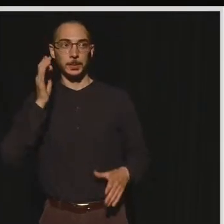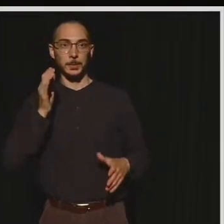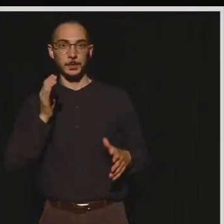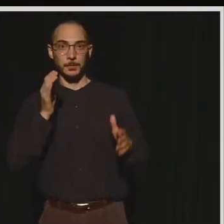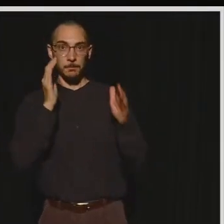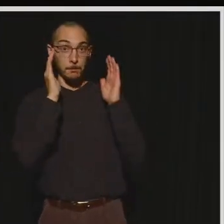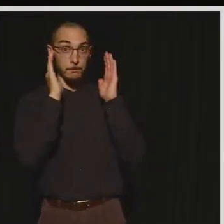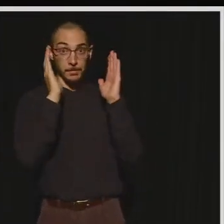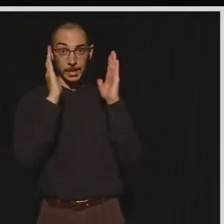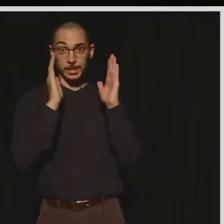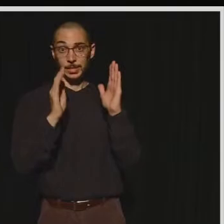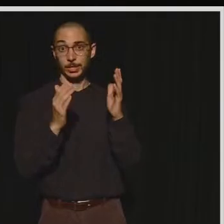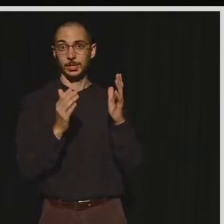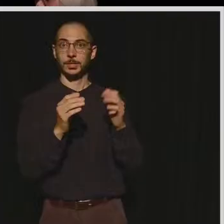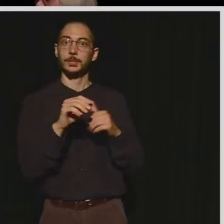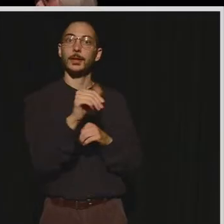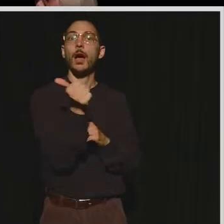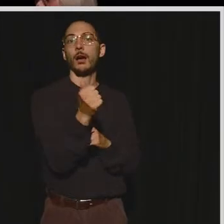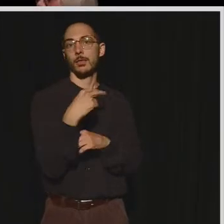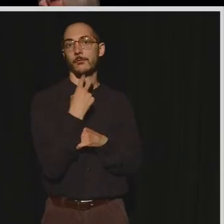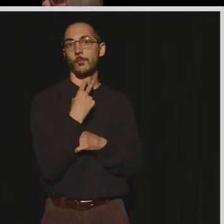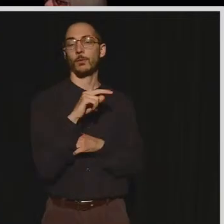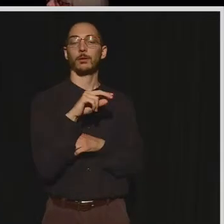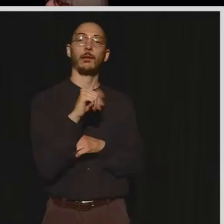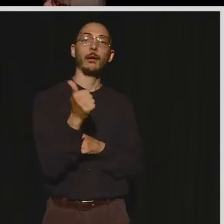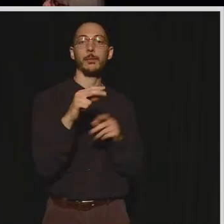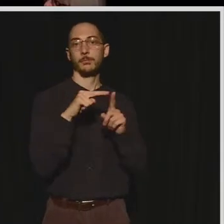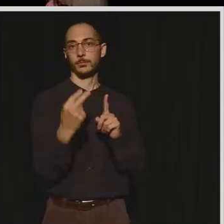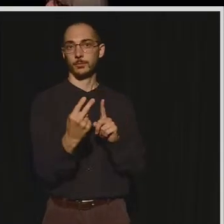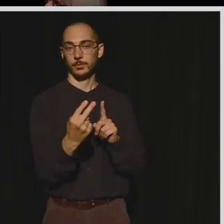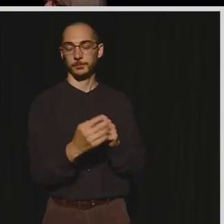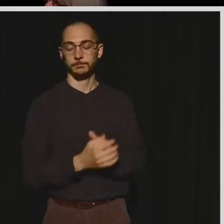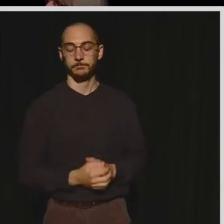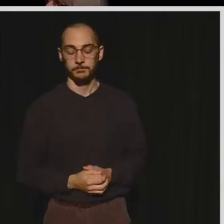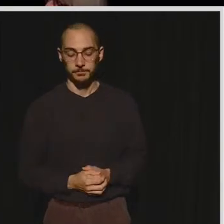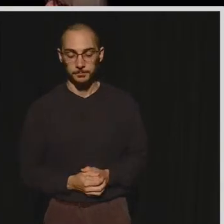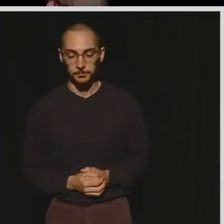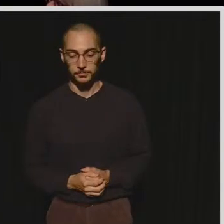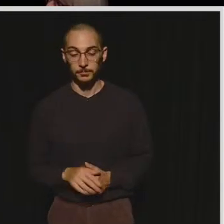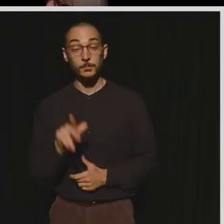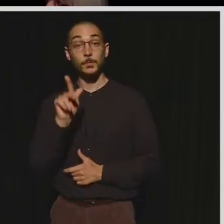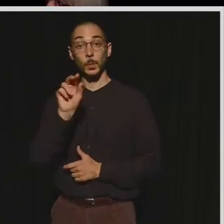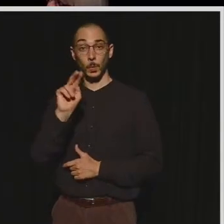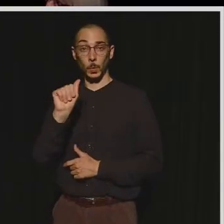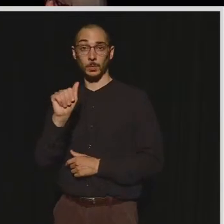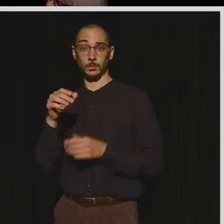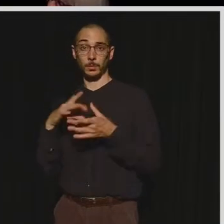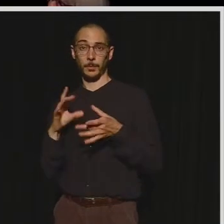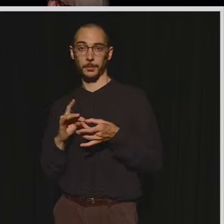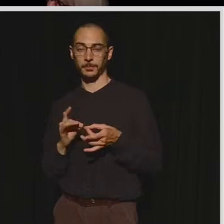I think it's really interesting that, Pride started as a protest, and then